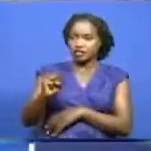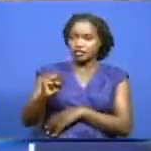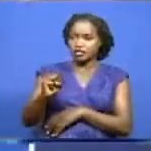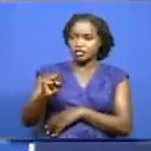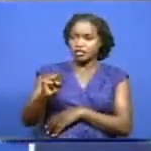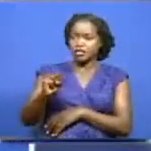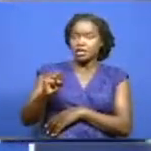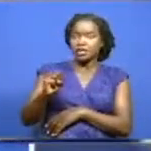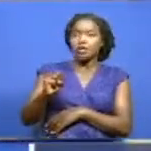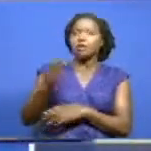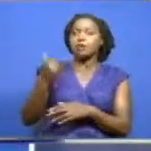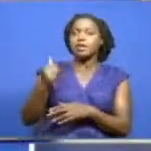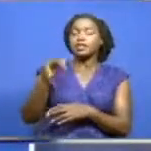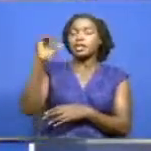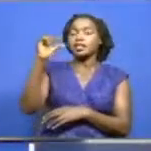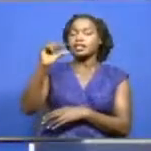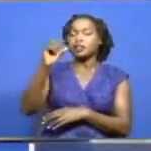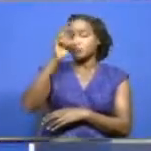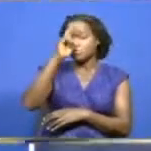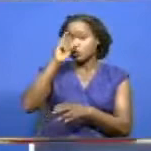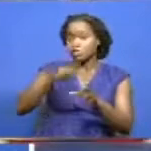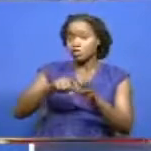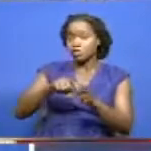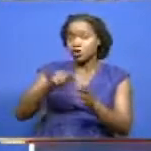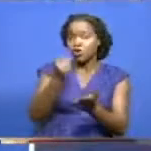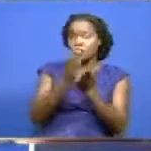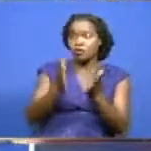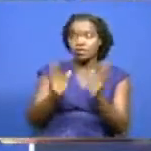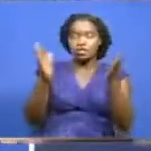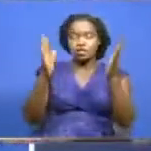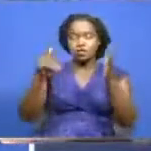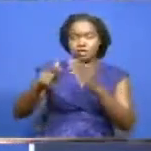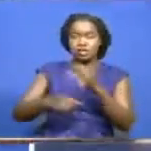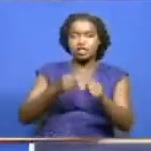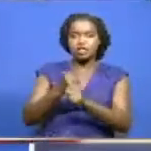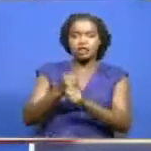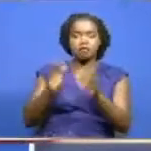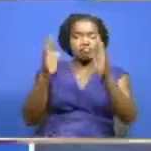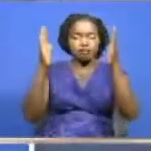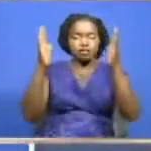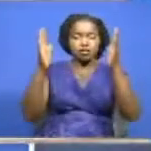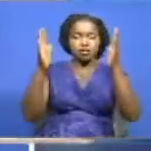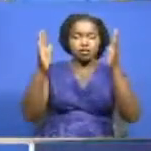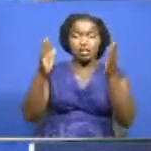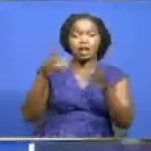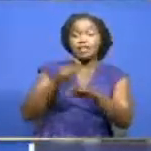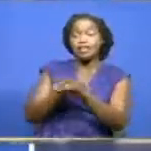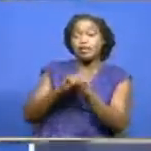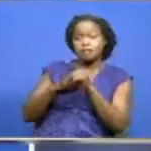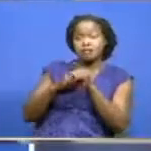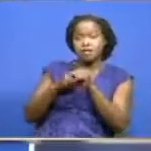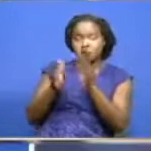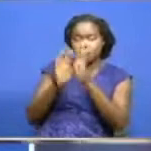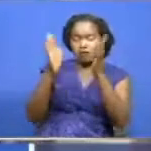of Police Hilary Mutyambai, joined police officers in celebrating this year's Christmas, Matiang’i using the occasion to laud